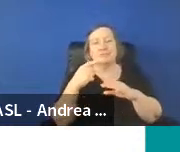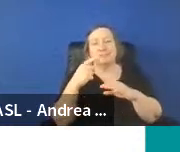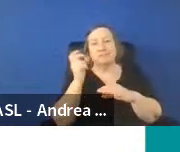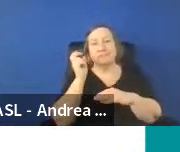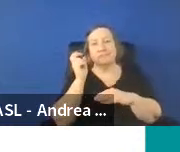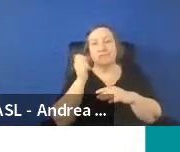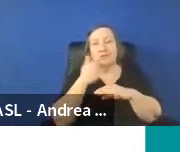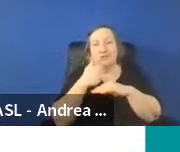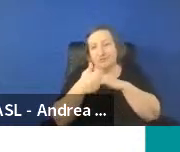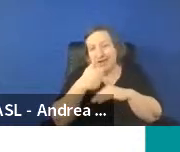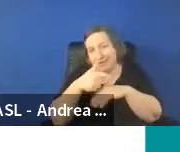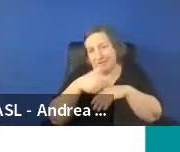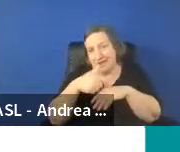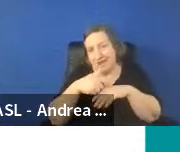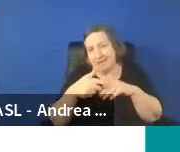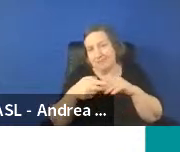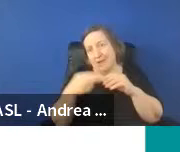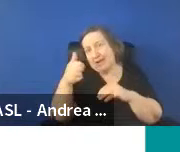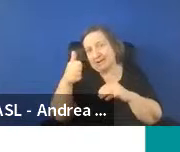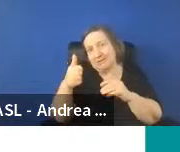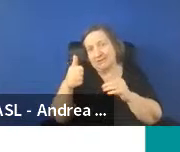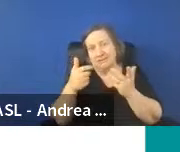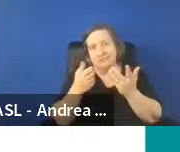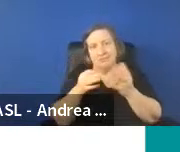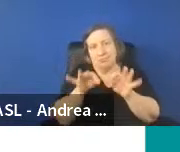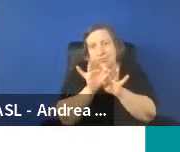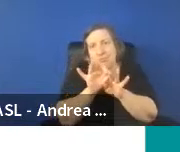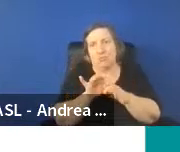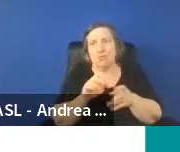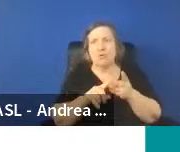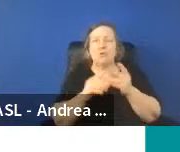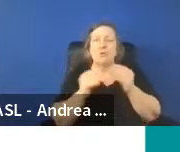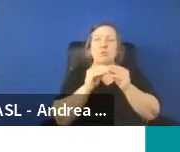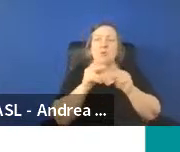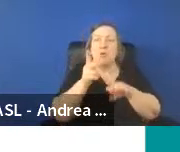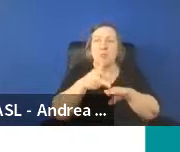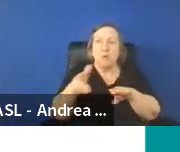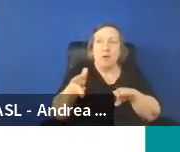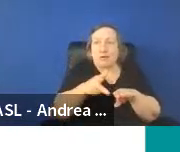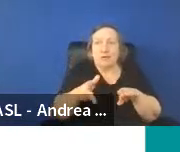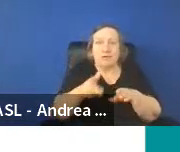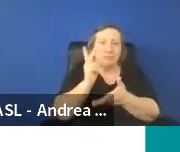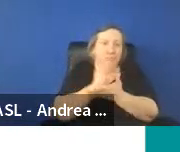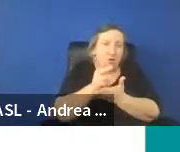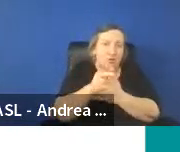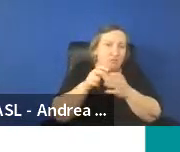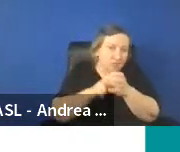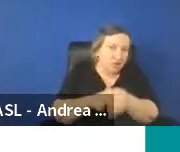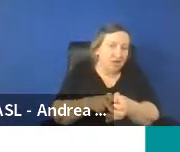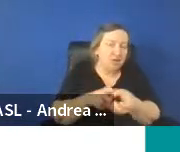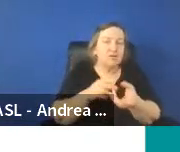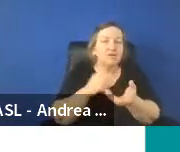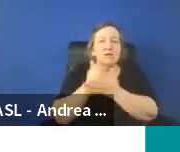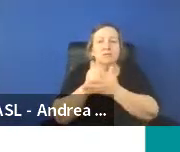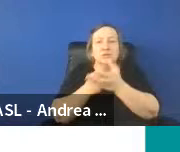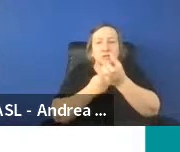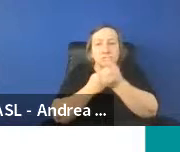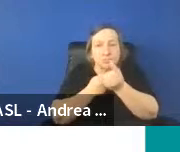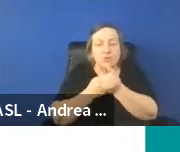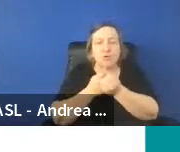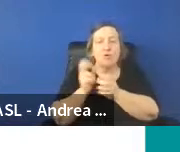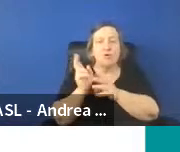highest priority. And an increase for parking availability at park and rides and support to help support transit